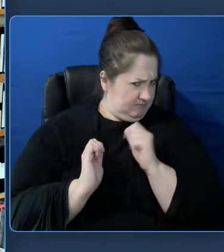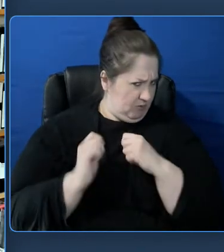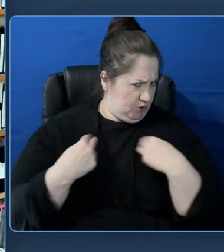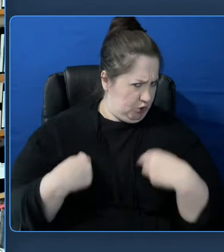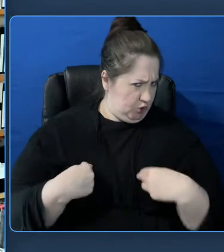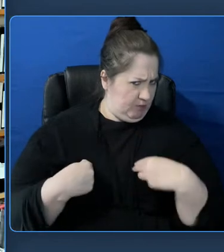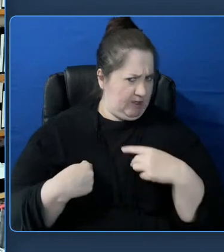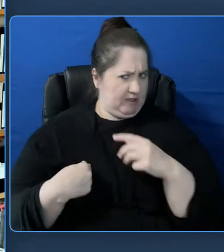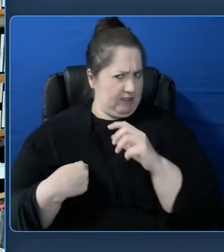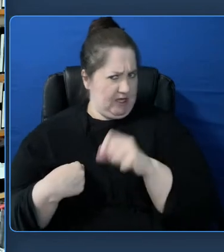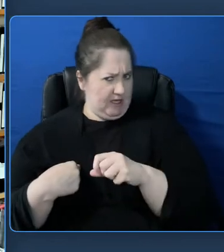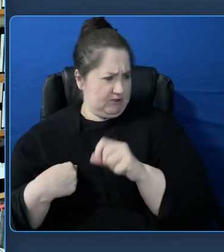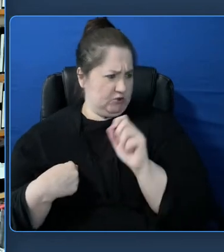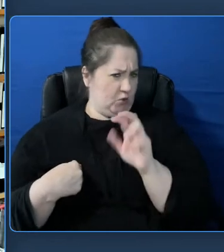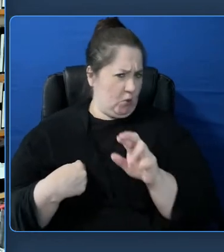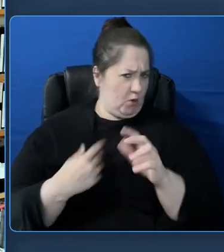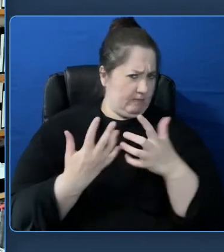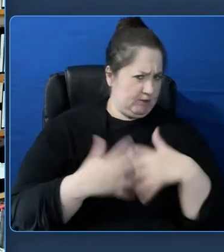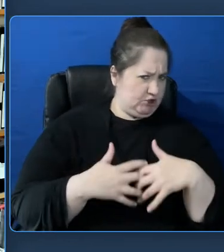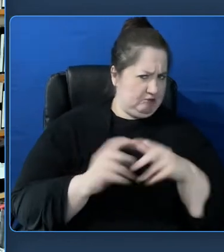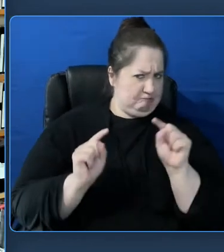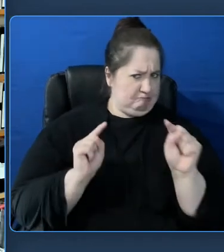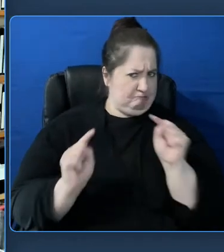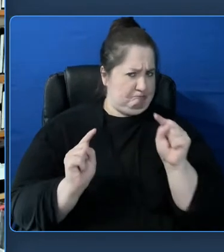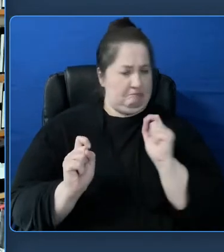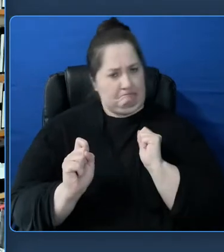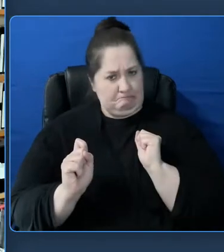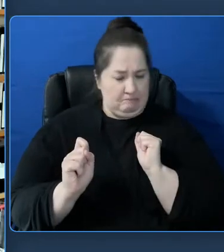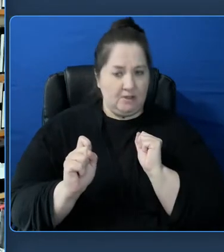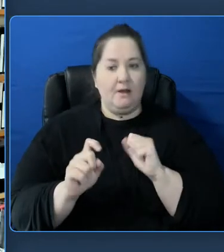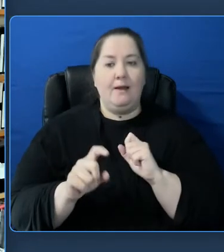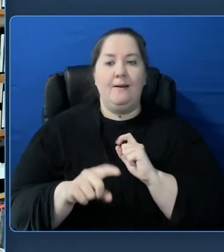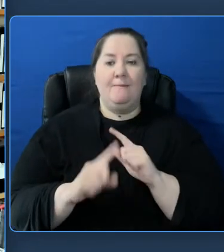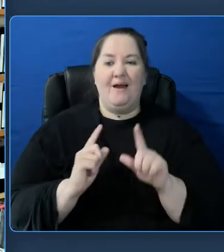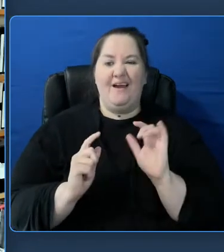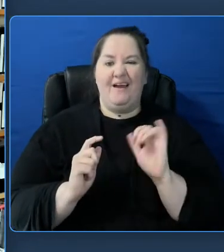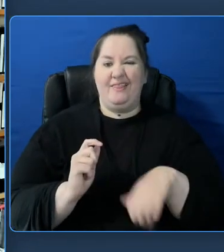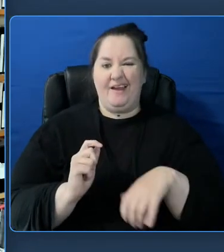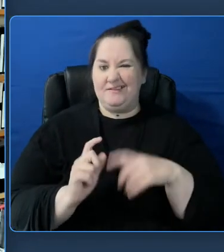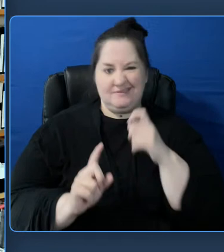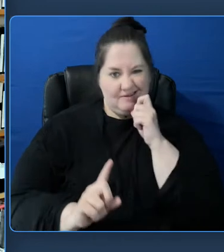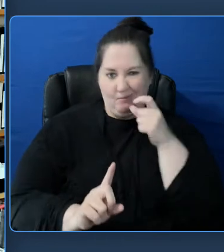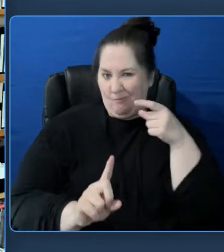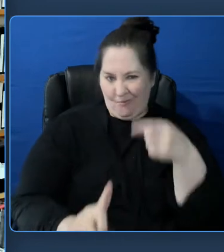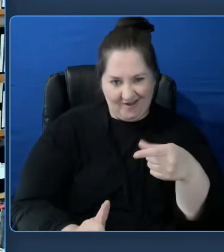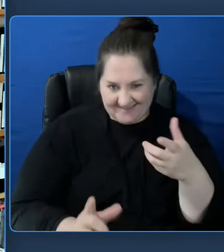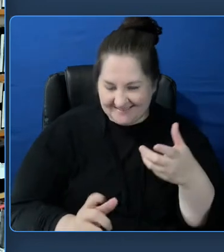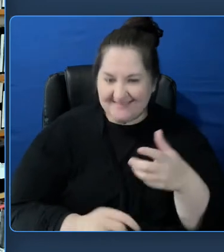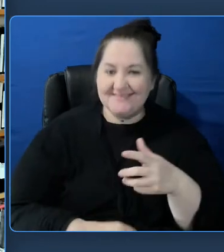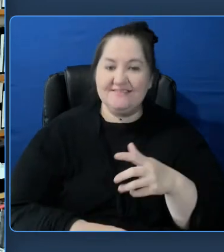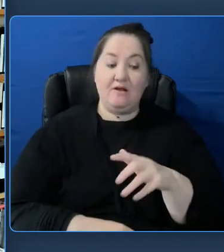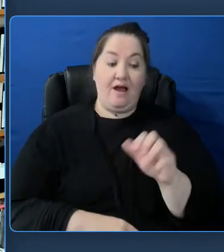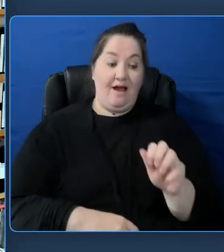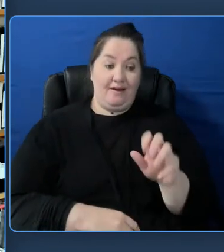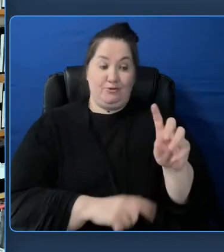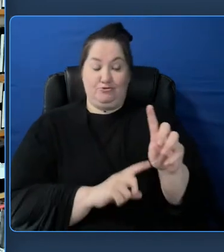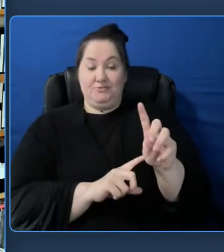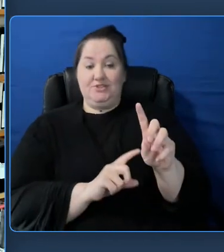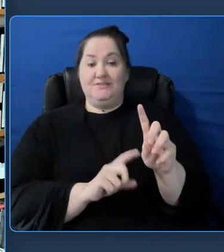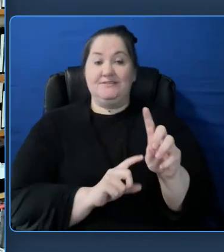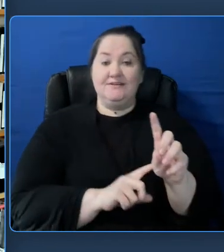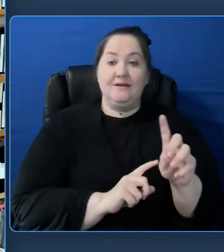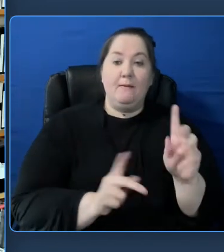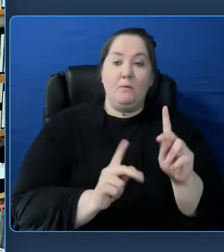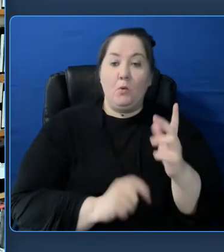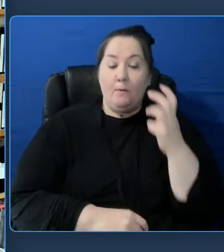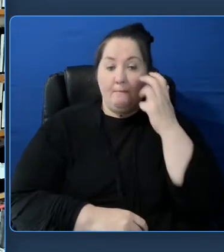human or is that a machine speaking? But that's really not the point. As far as audio description is concerned,